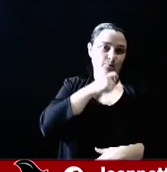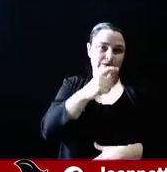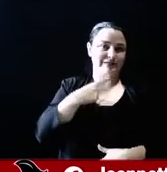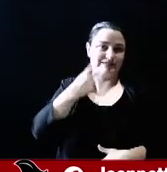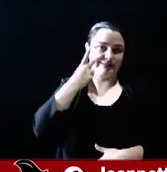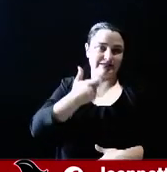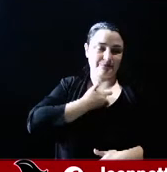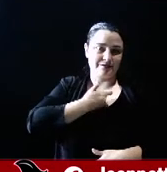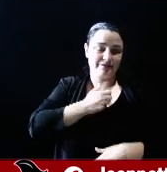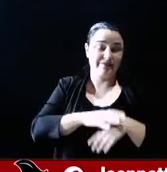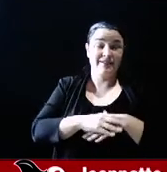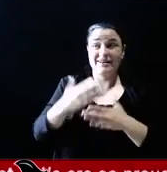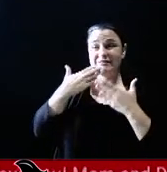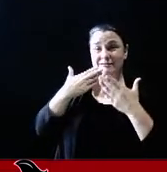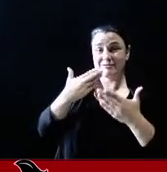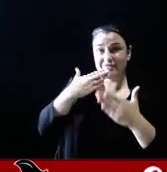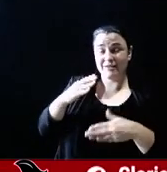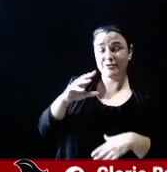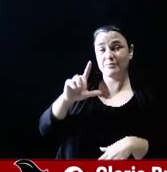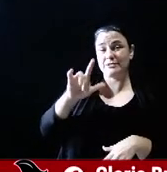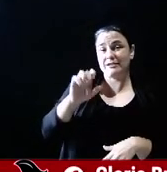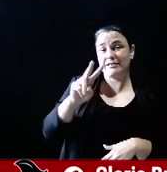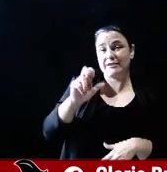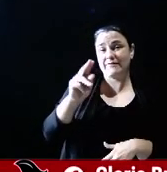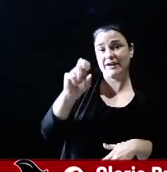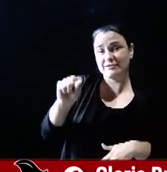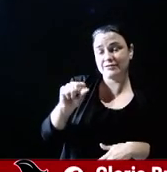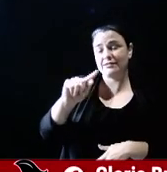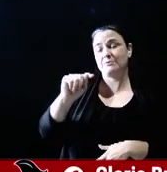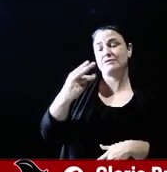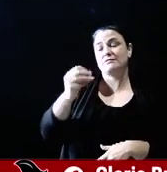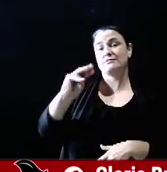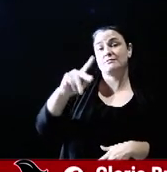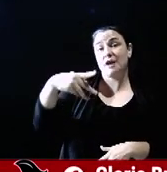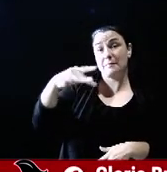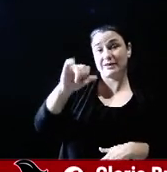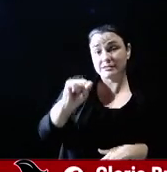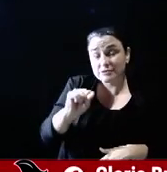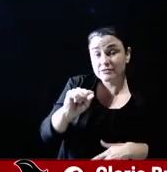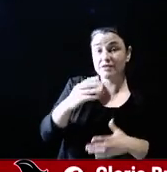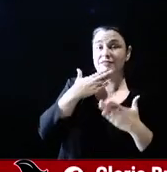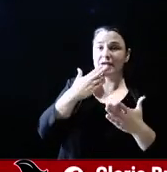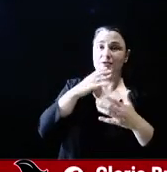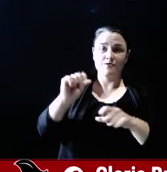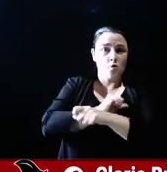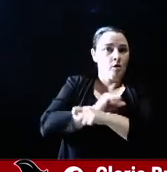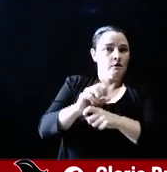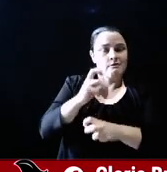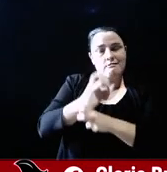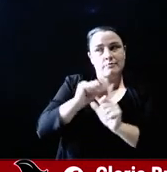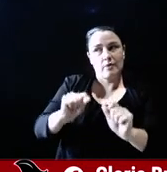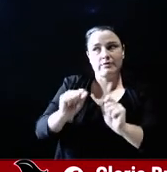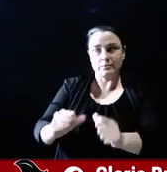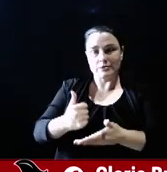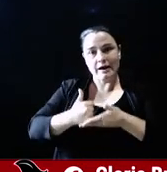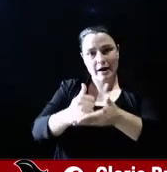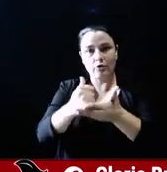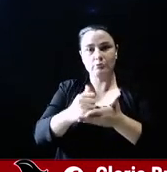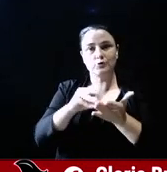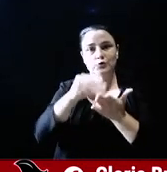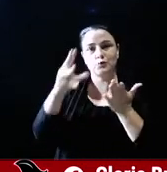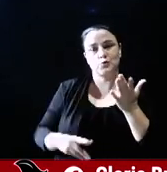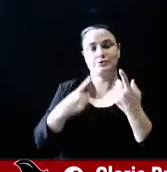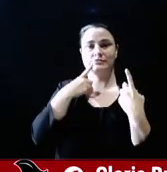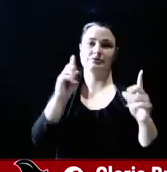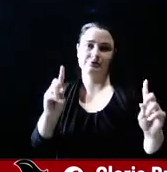Tompkins, for working their hardest to see their students succeed, even when it may be in the most troubling of times. Thank you,